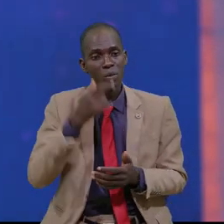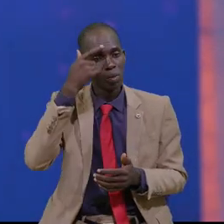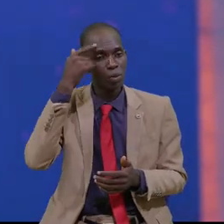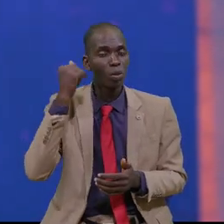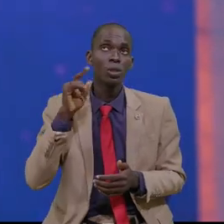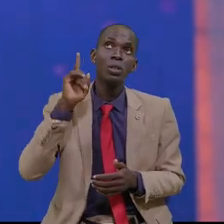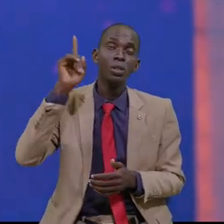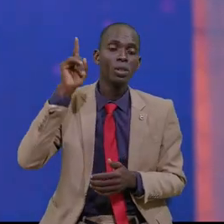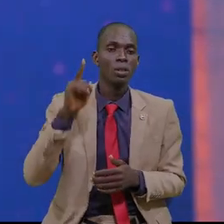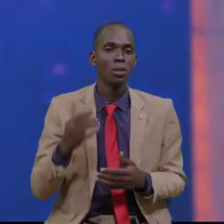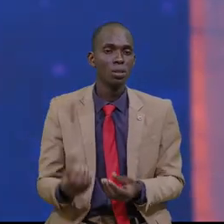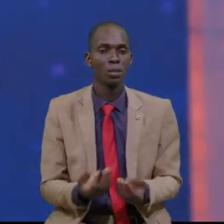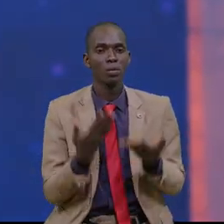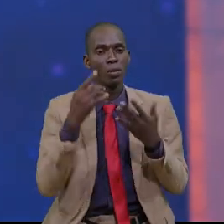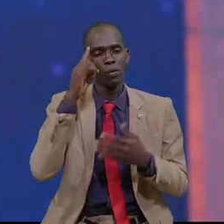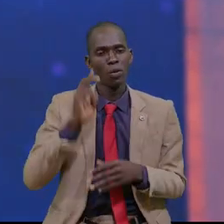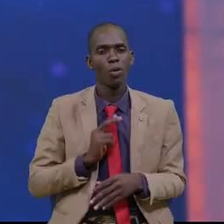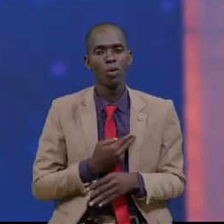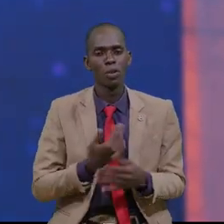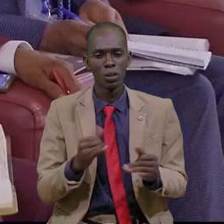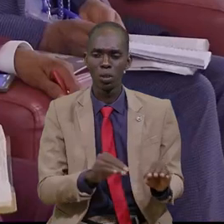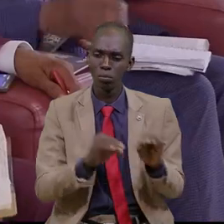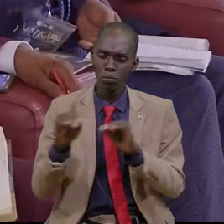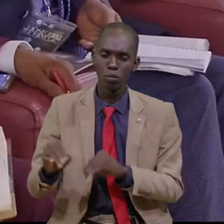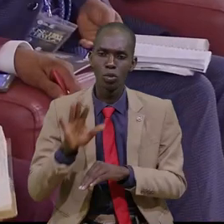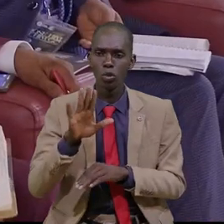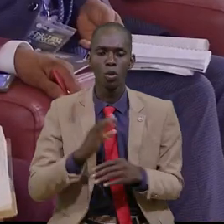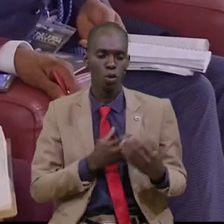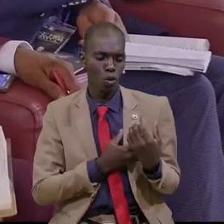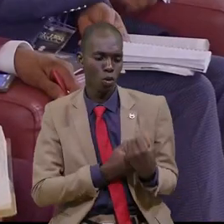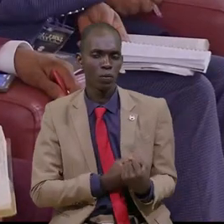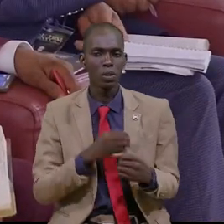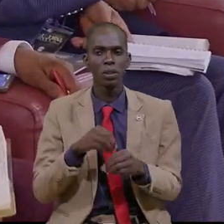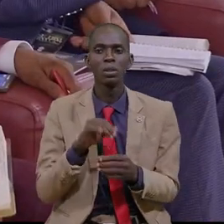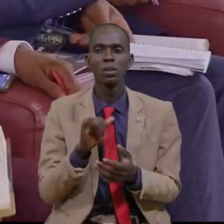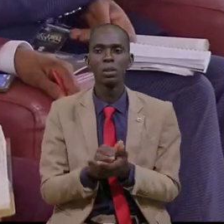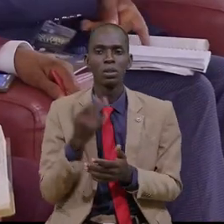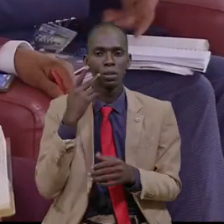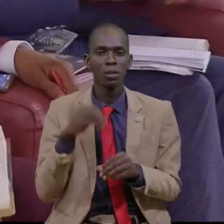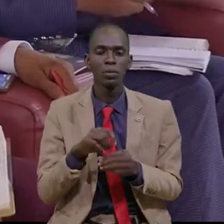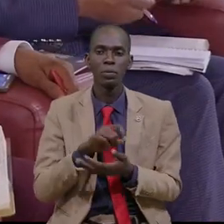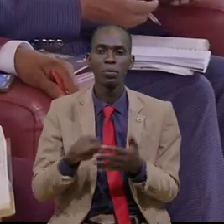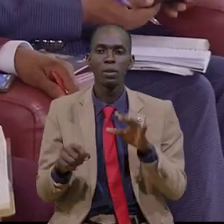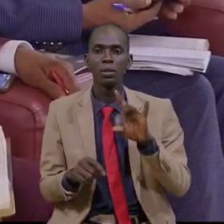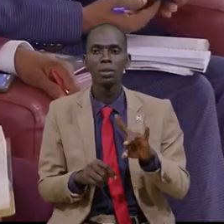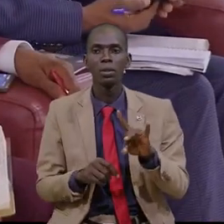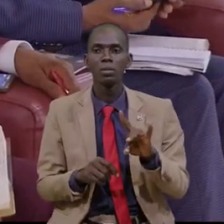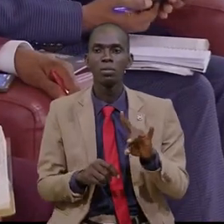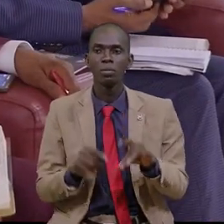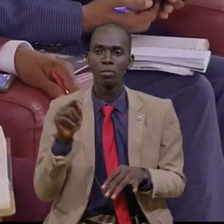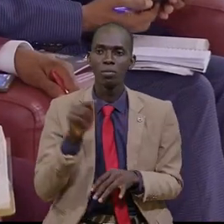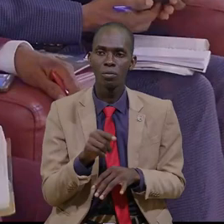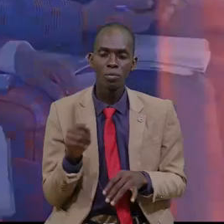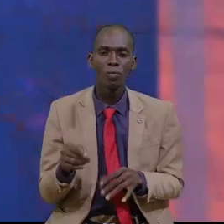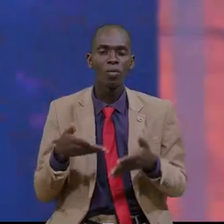come, place your confidence in that. Look at verse 8. In verse 8, therefore, let us keep the feast, not with